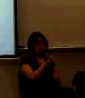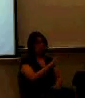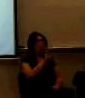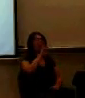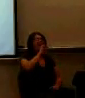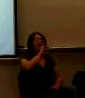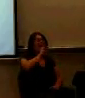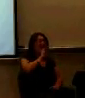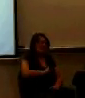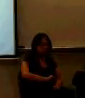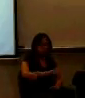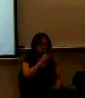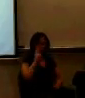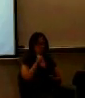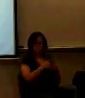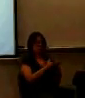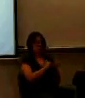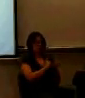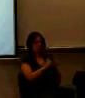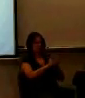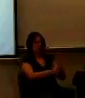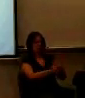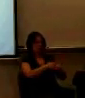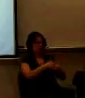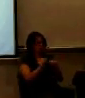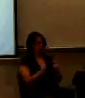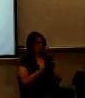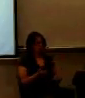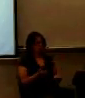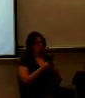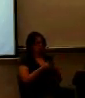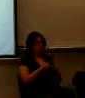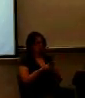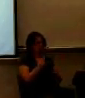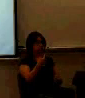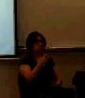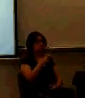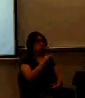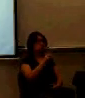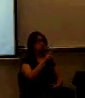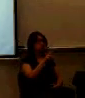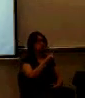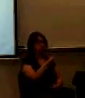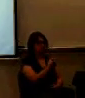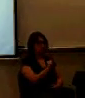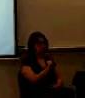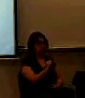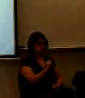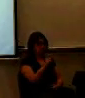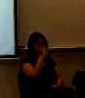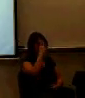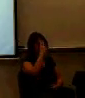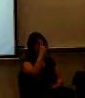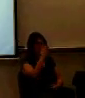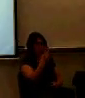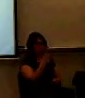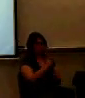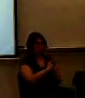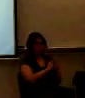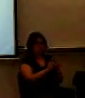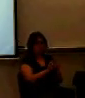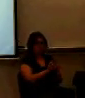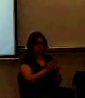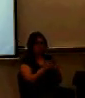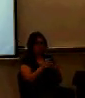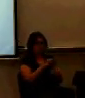evolutionary time, so there could be lots of different iterations of it. Essentially, it makes sense to just evolve compounds